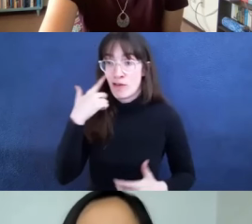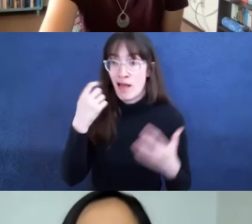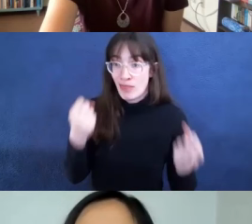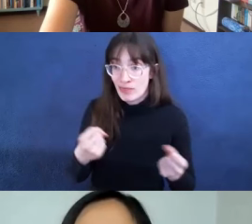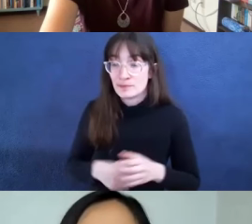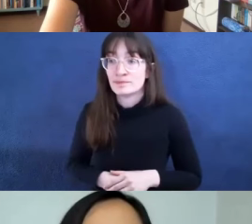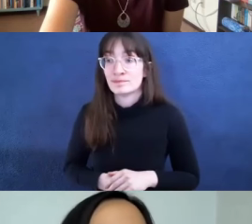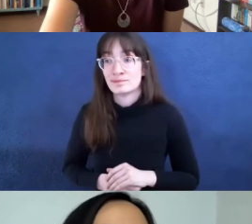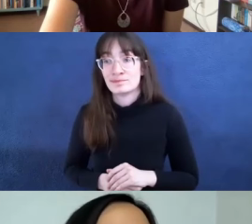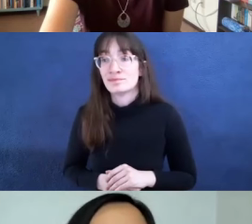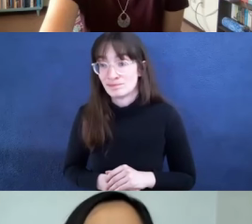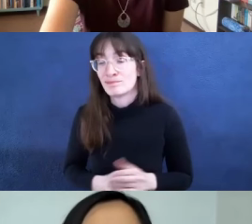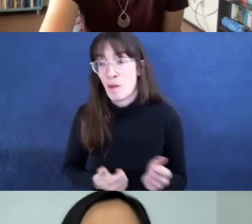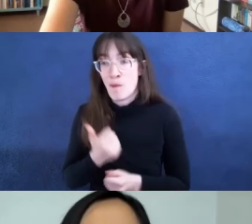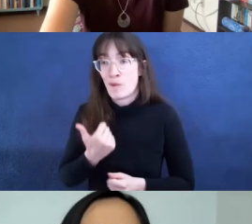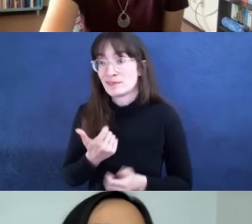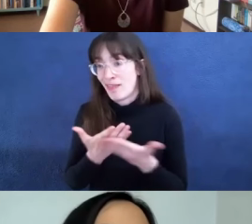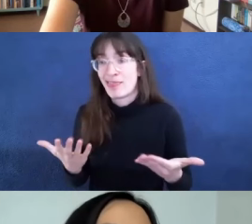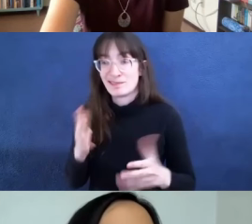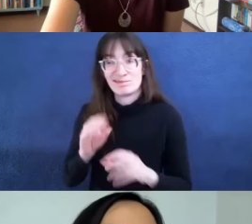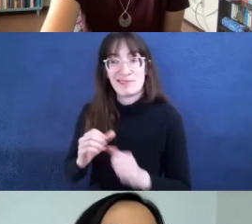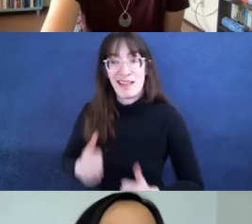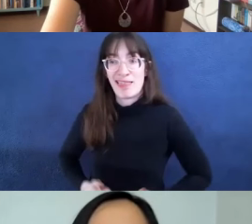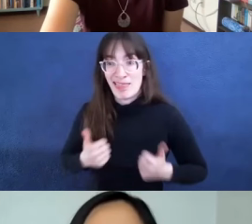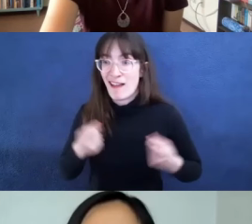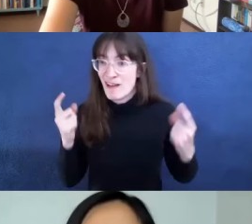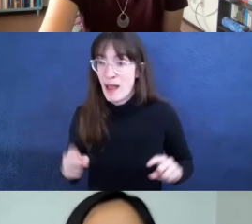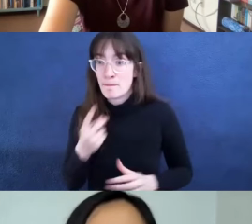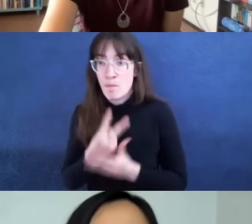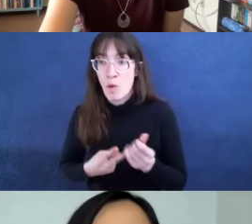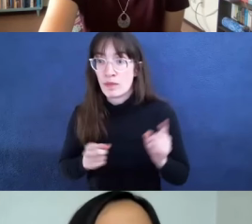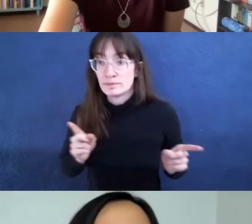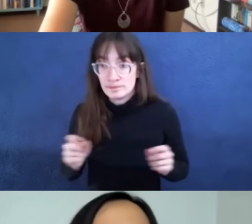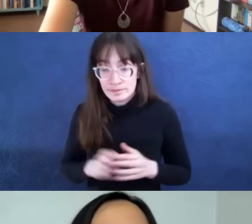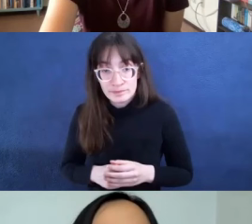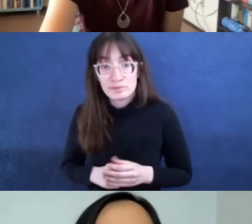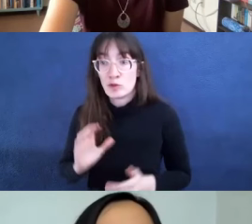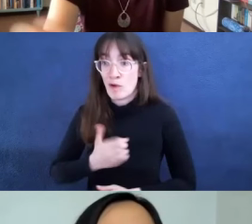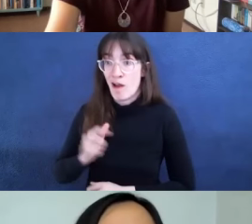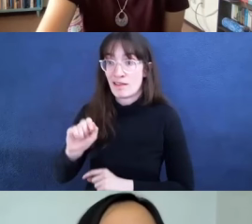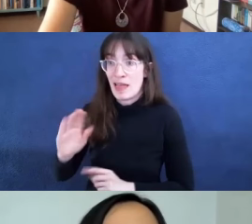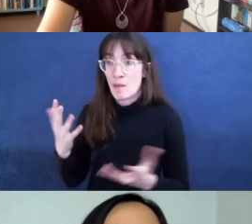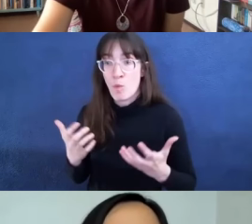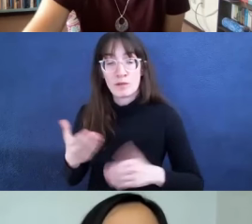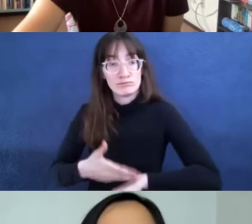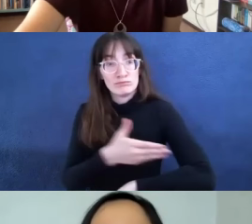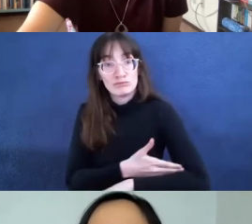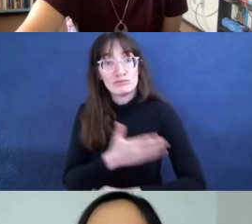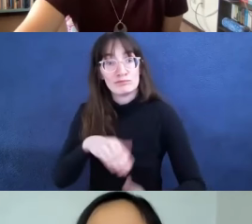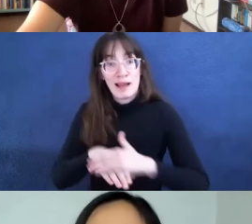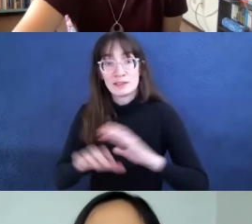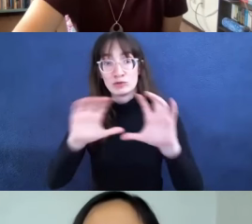life, or all the things. So essentially, the mission of the Mind-Body Trauma Care Lab is to increase access to holistic